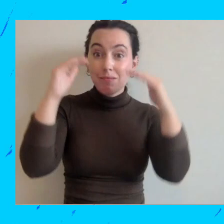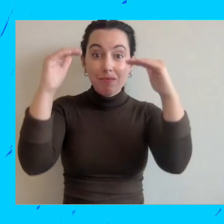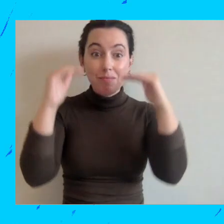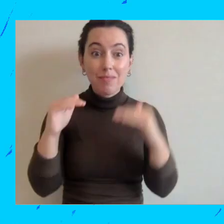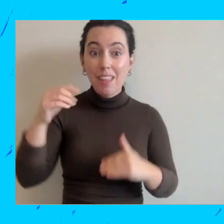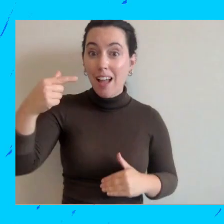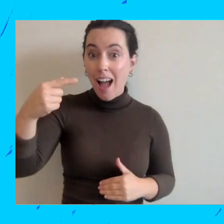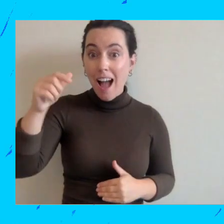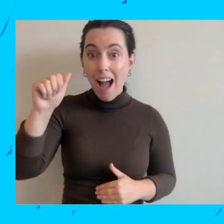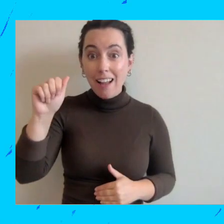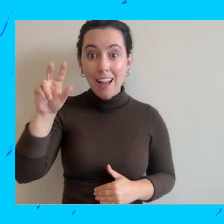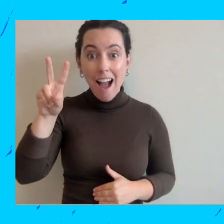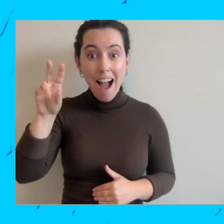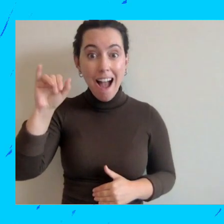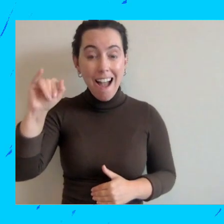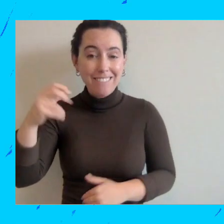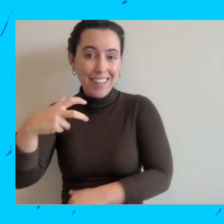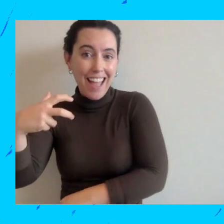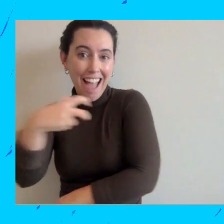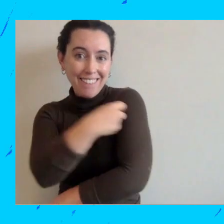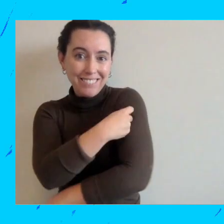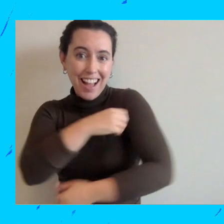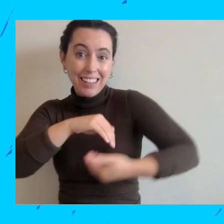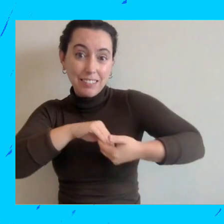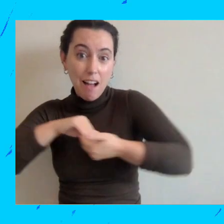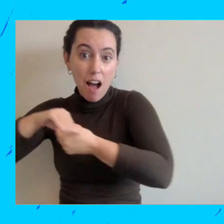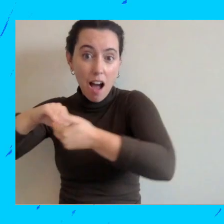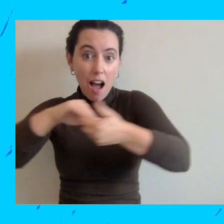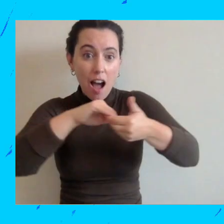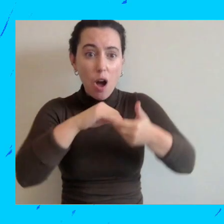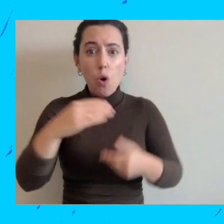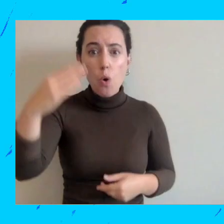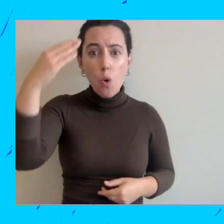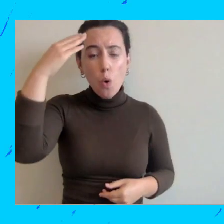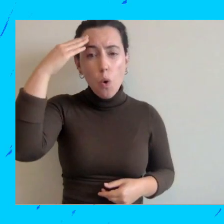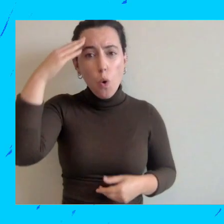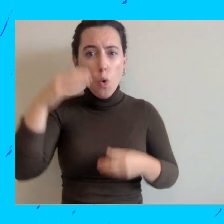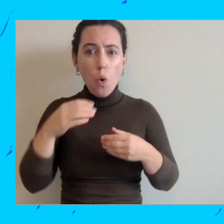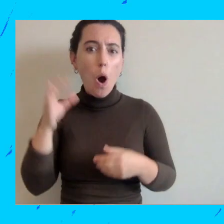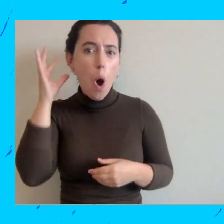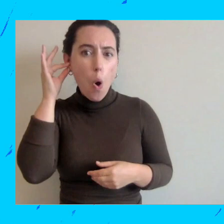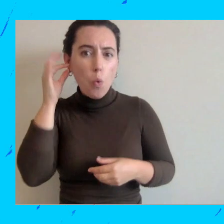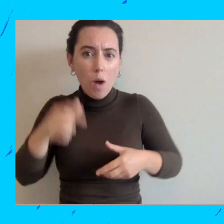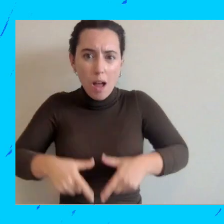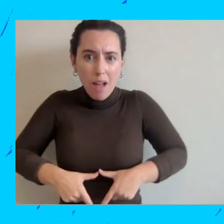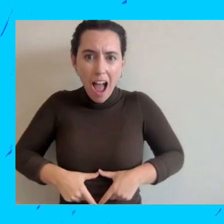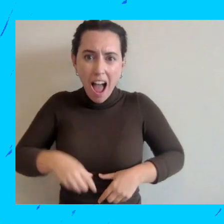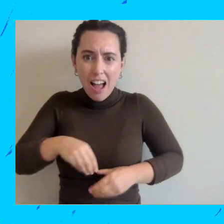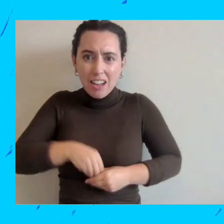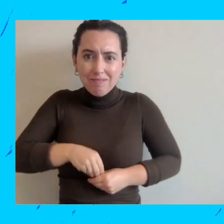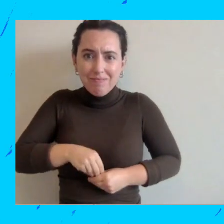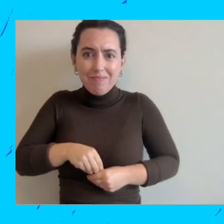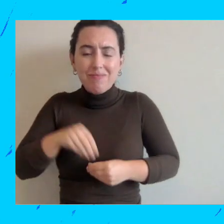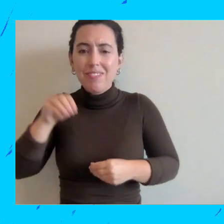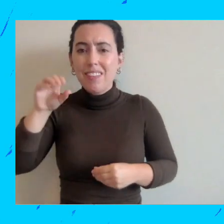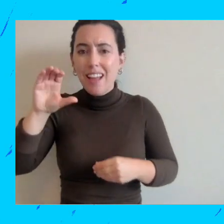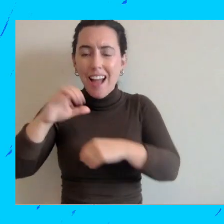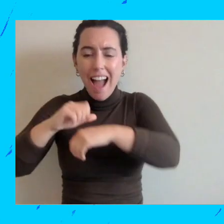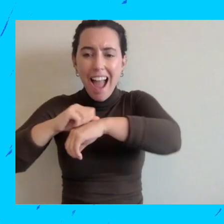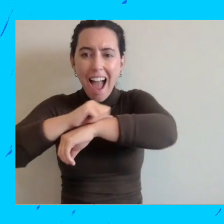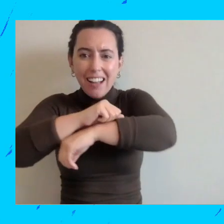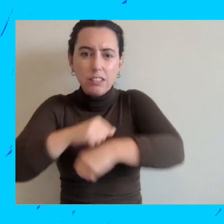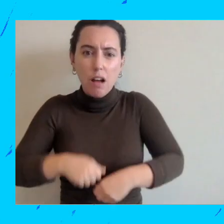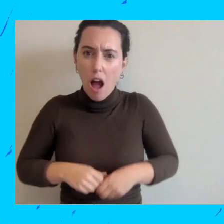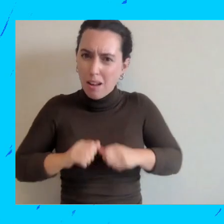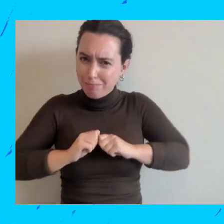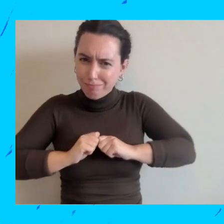that cervical cancer caused over 340,000 deaths in 2020? Now, 90% of those were in low and middle income countries. Now, we can